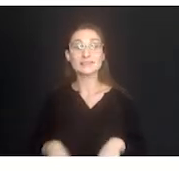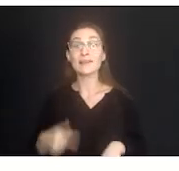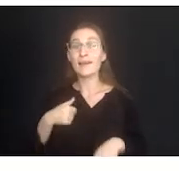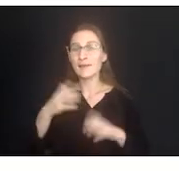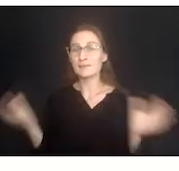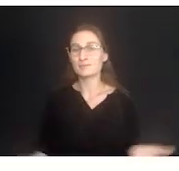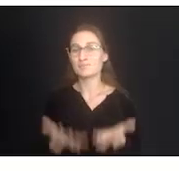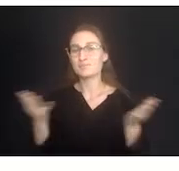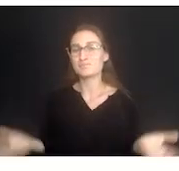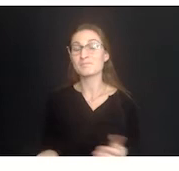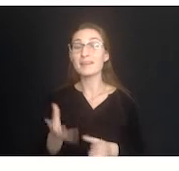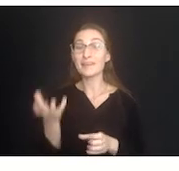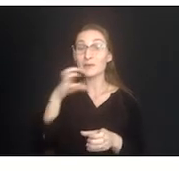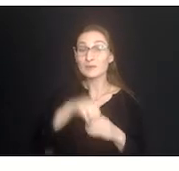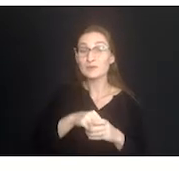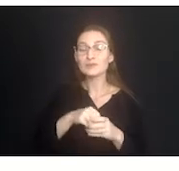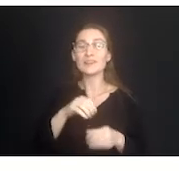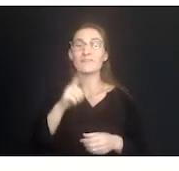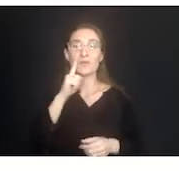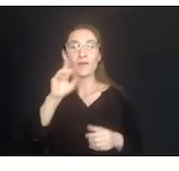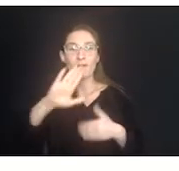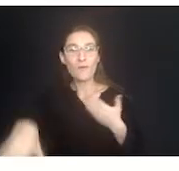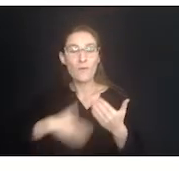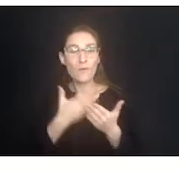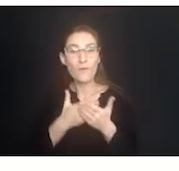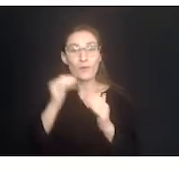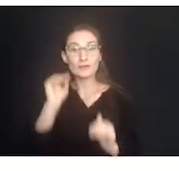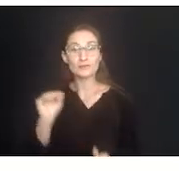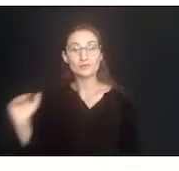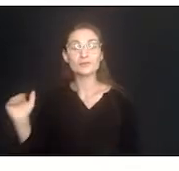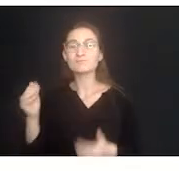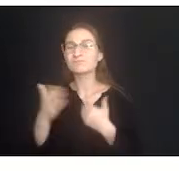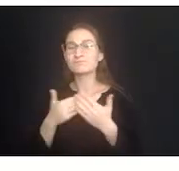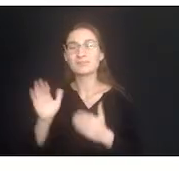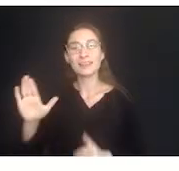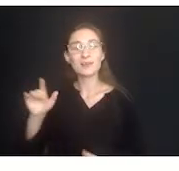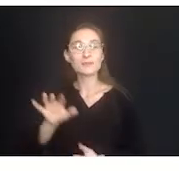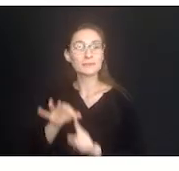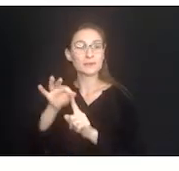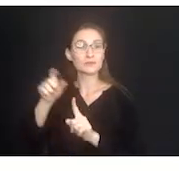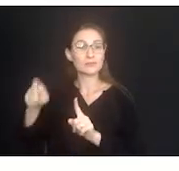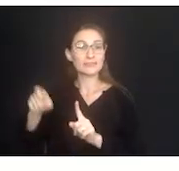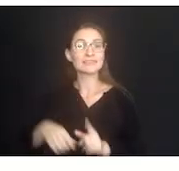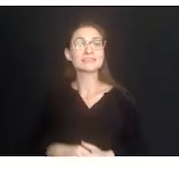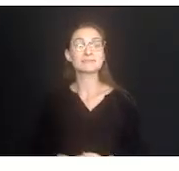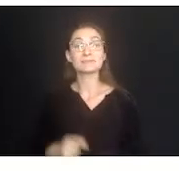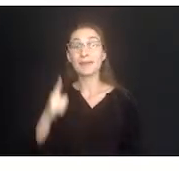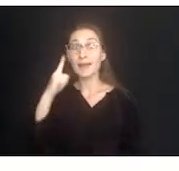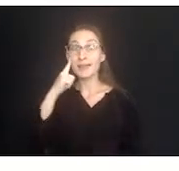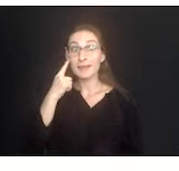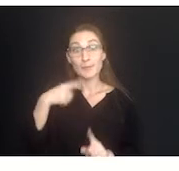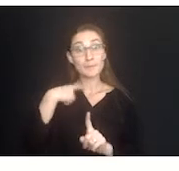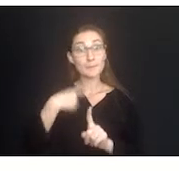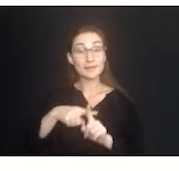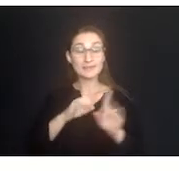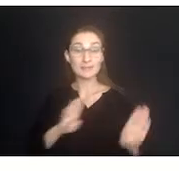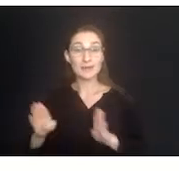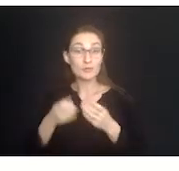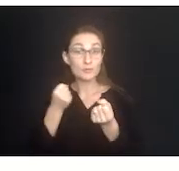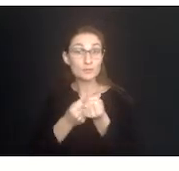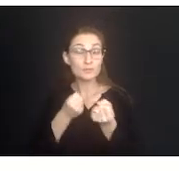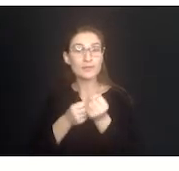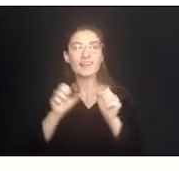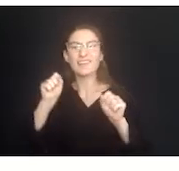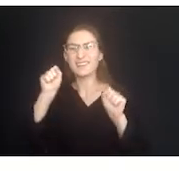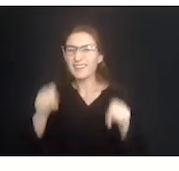promote inclusion. I believe in presuming competence in all children, regardless of their special needs. And I believe that the positive behavior support process can help to